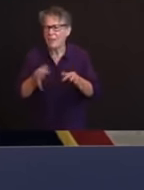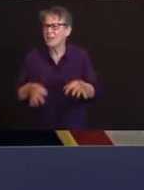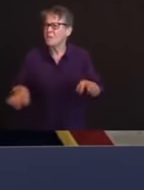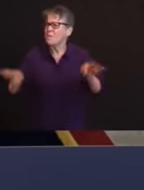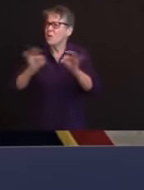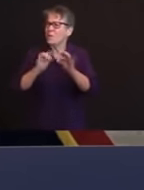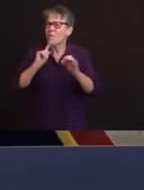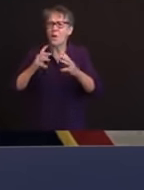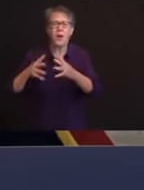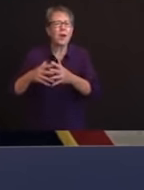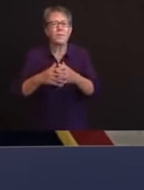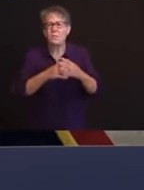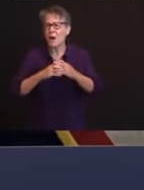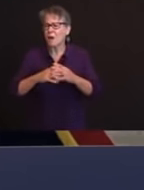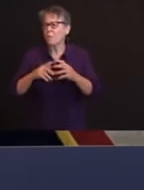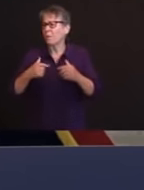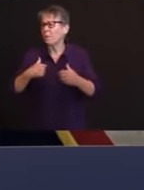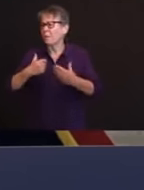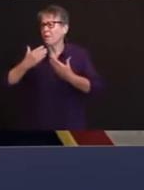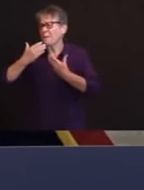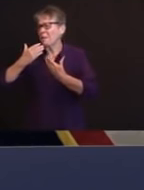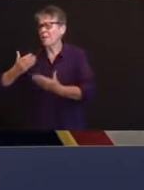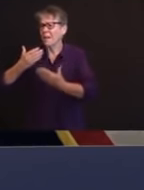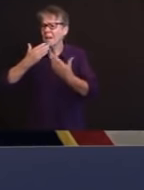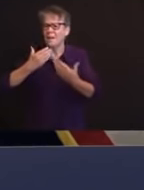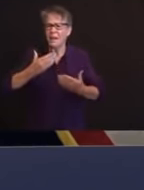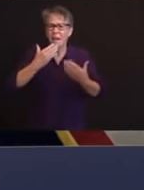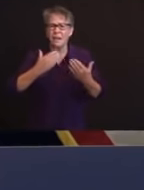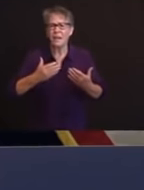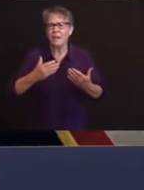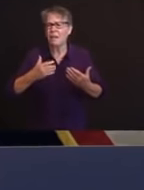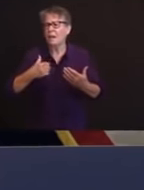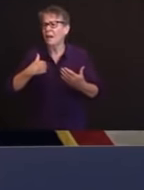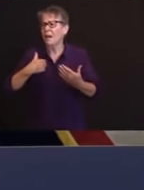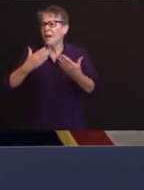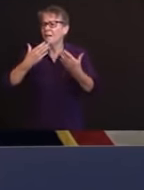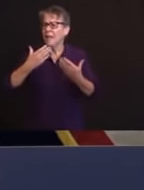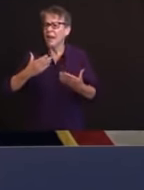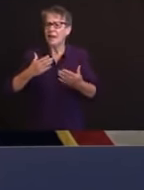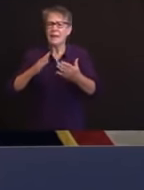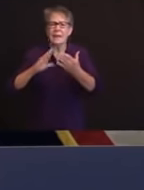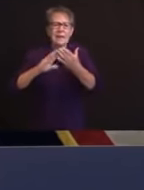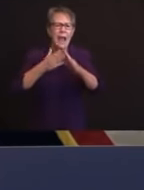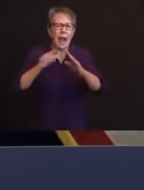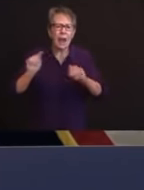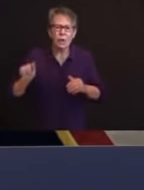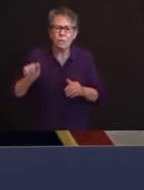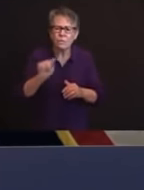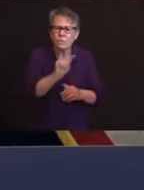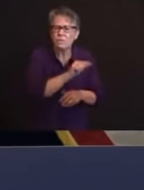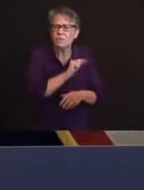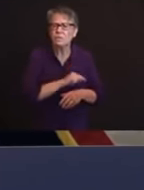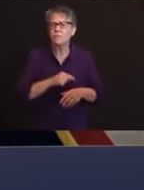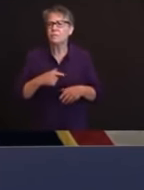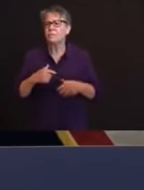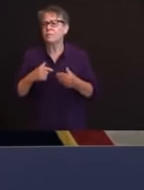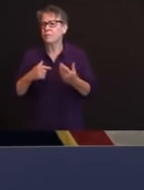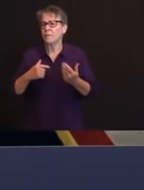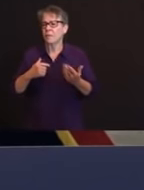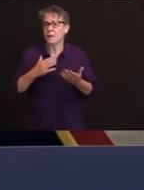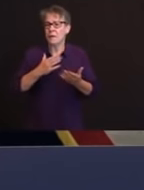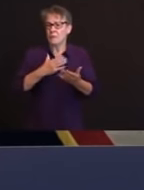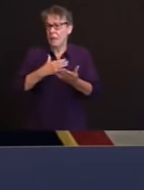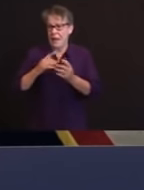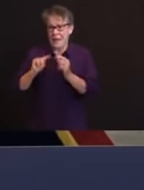everybody in every town and municipality. I want to remind you that my office is working around the clock with a team here in New